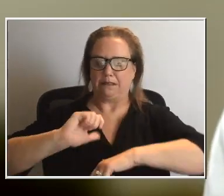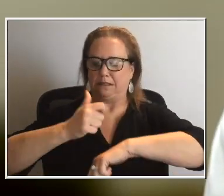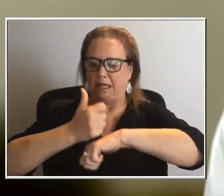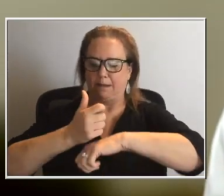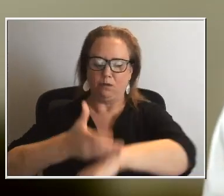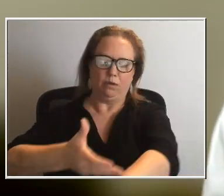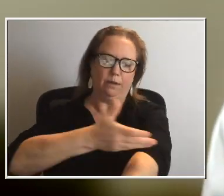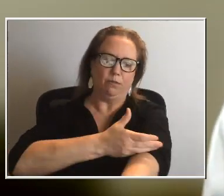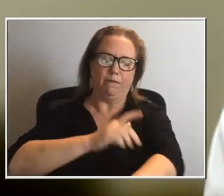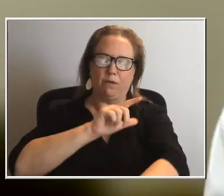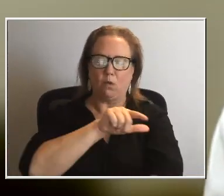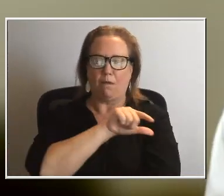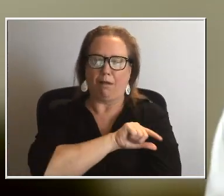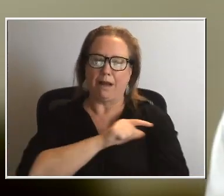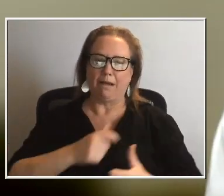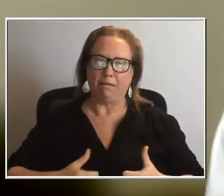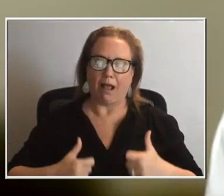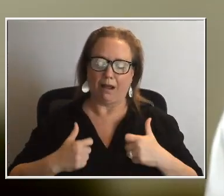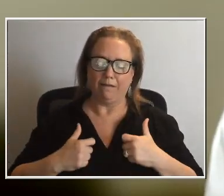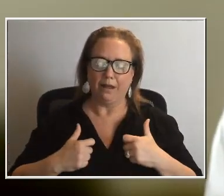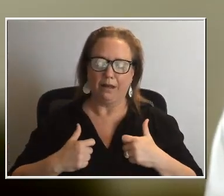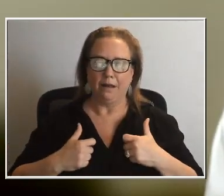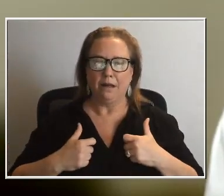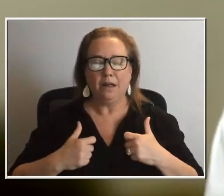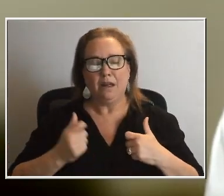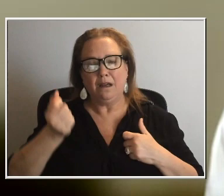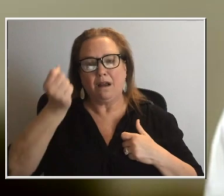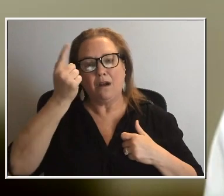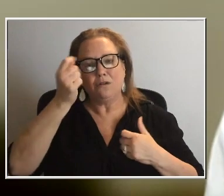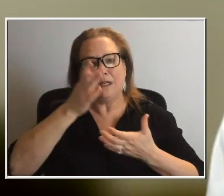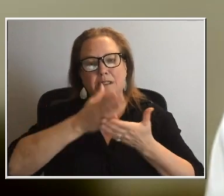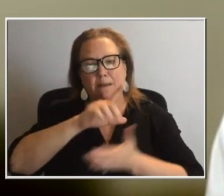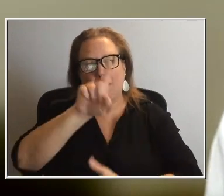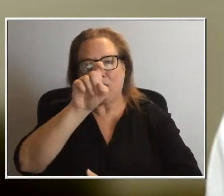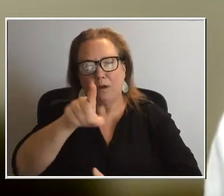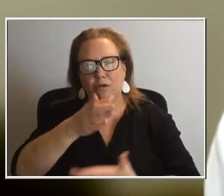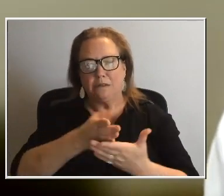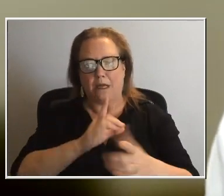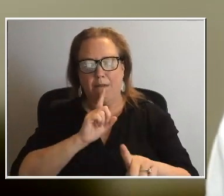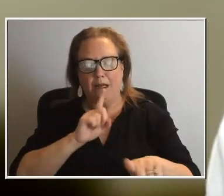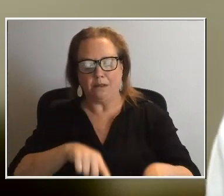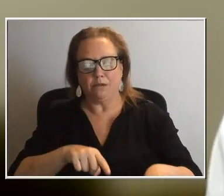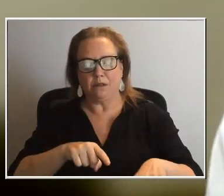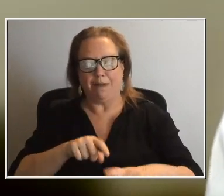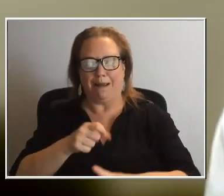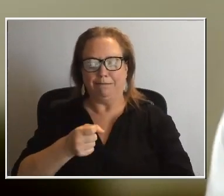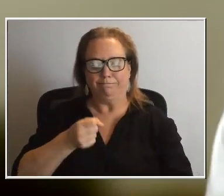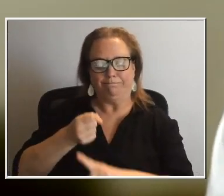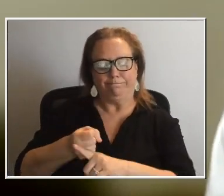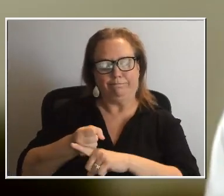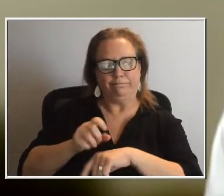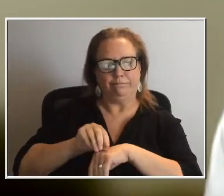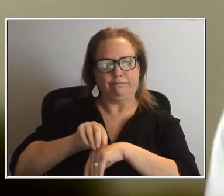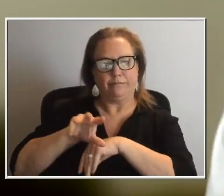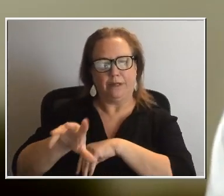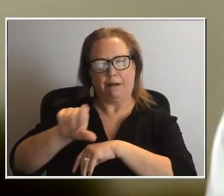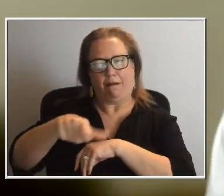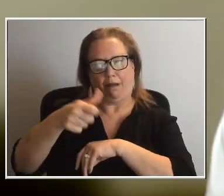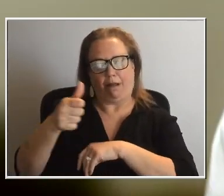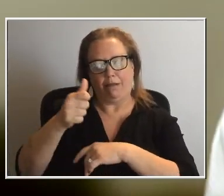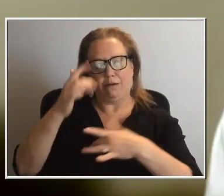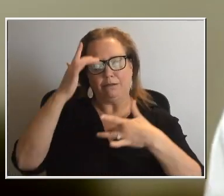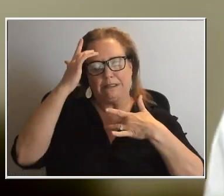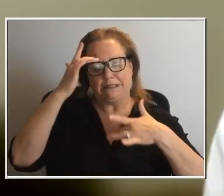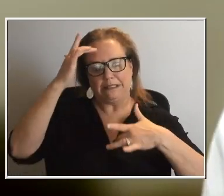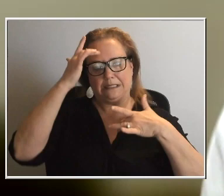improve the quality of life. And some of those questions and some of those answers may then bleed over into other